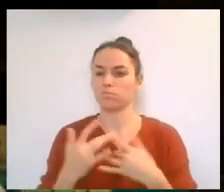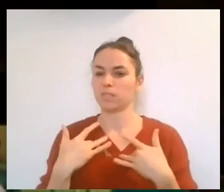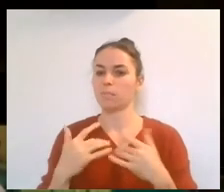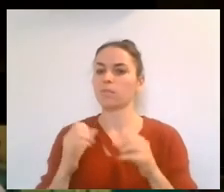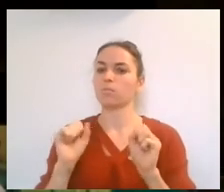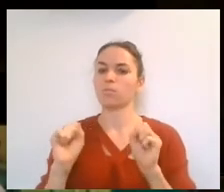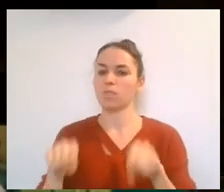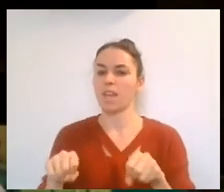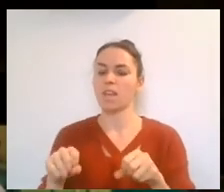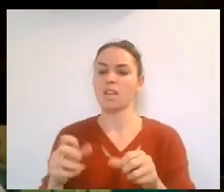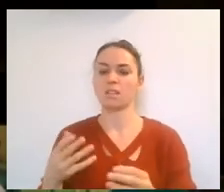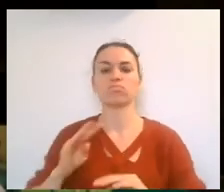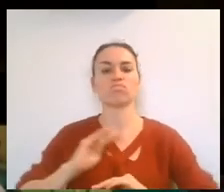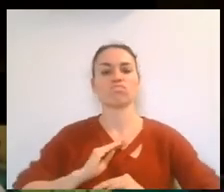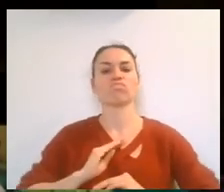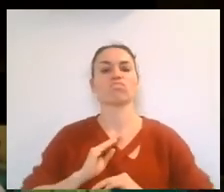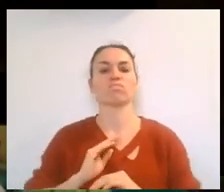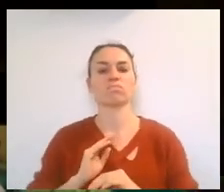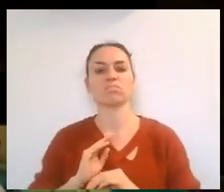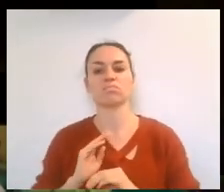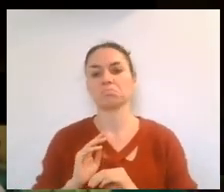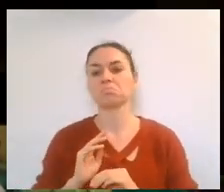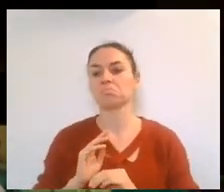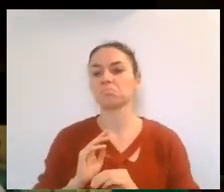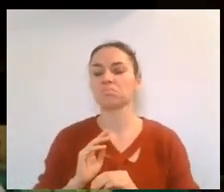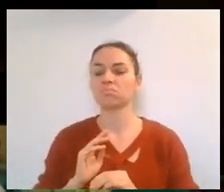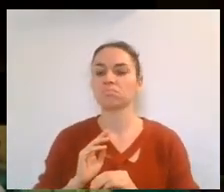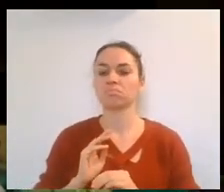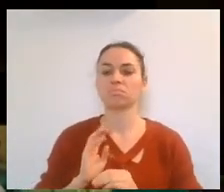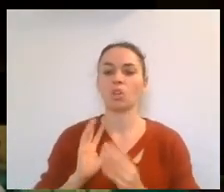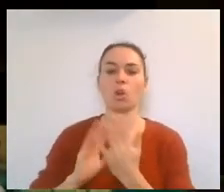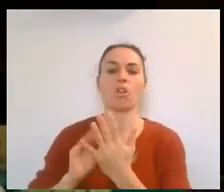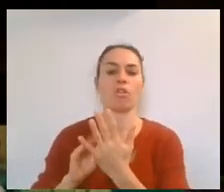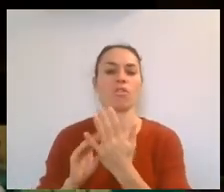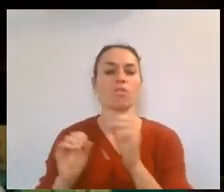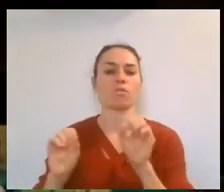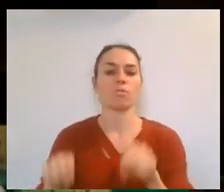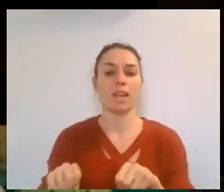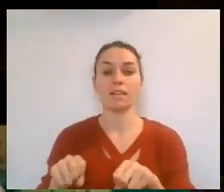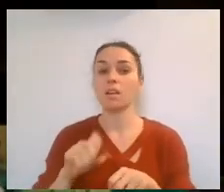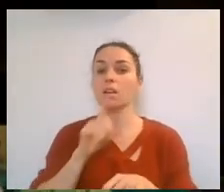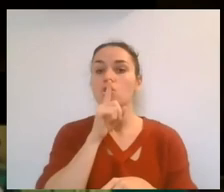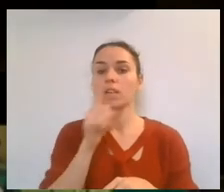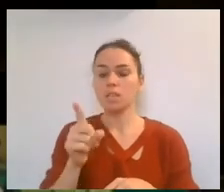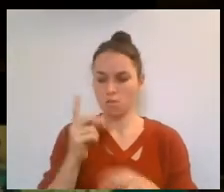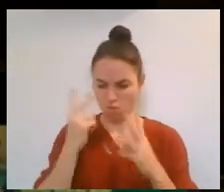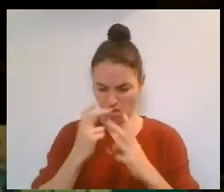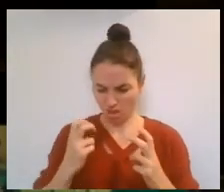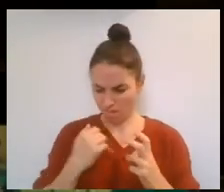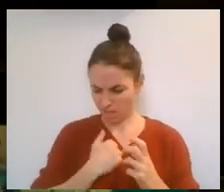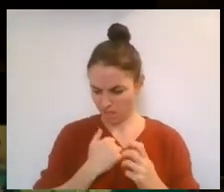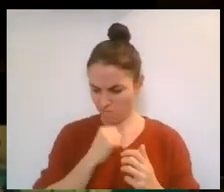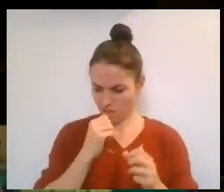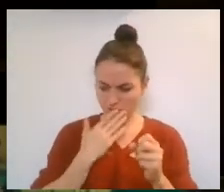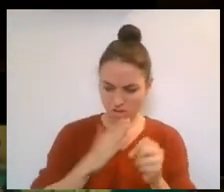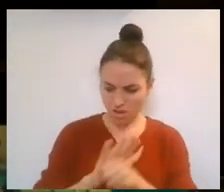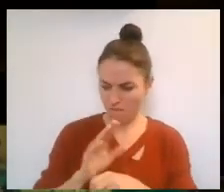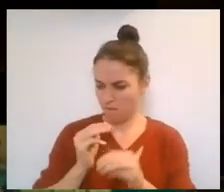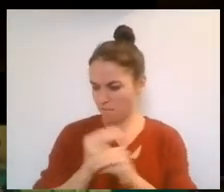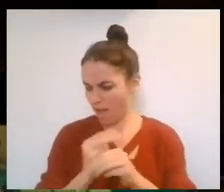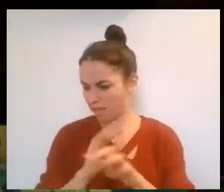that interest. Fantastic. Really. So don't worry about your own attributes, which, by the way, are going to develop with